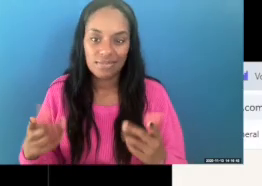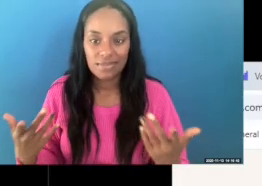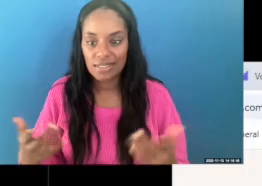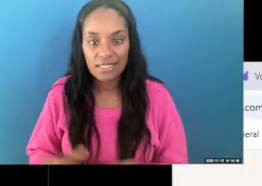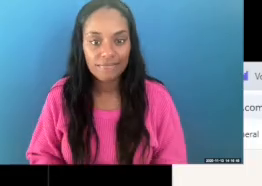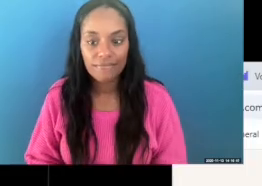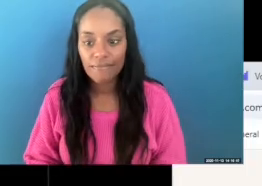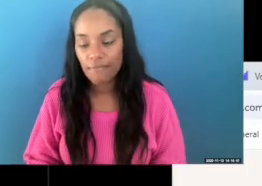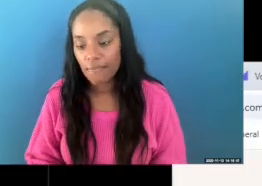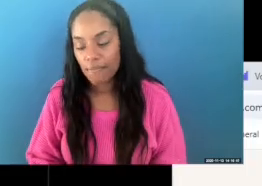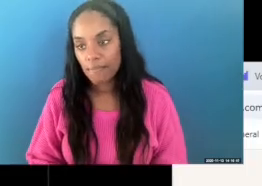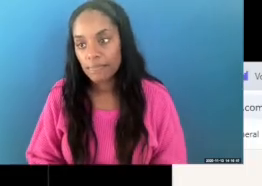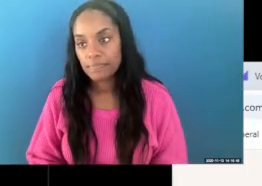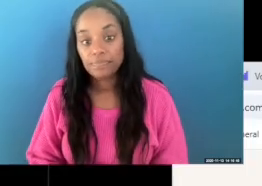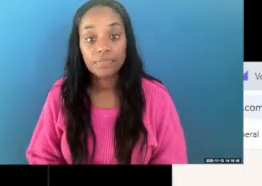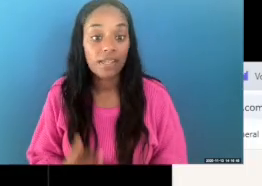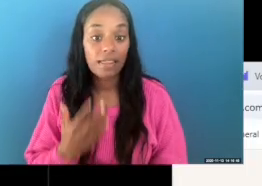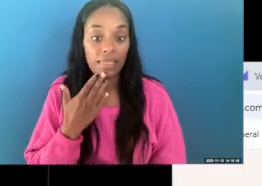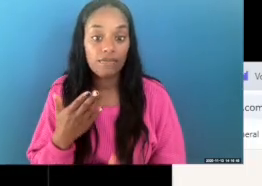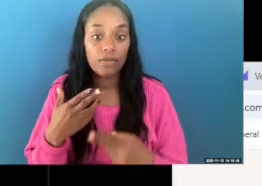and plus versus a one or the other,